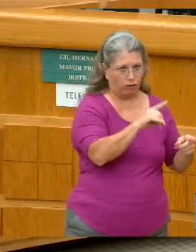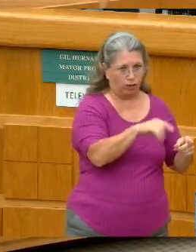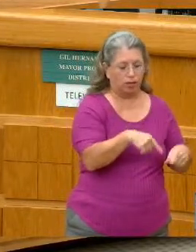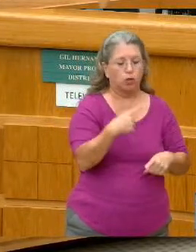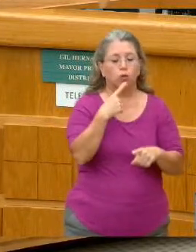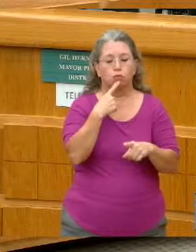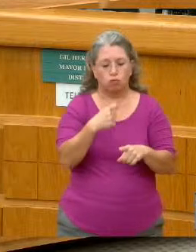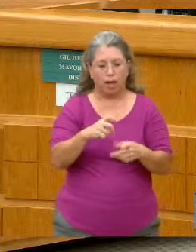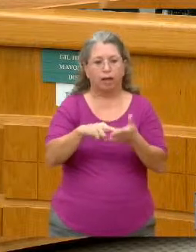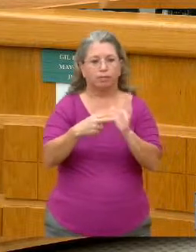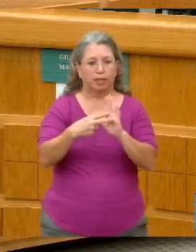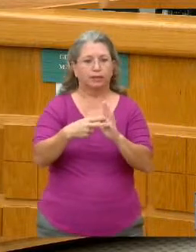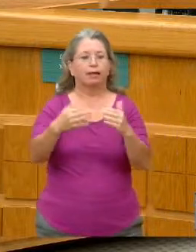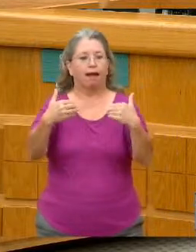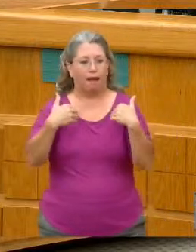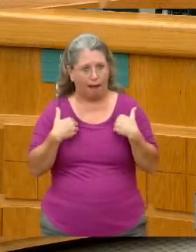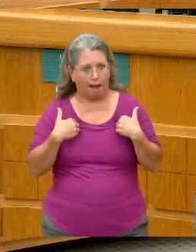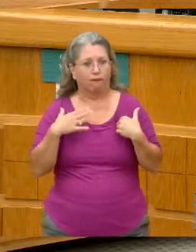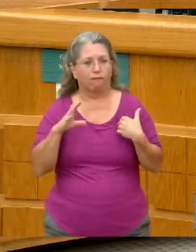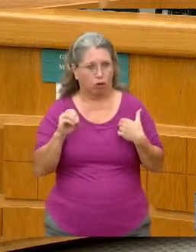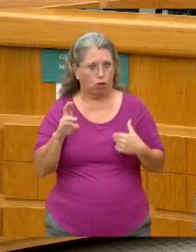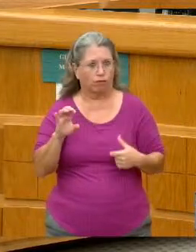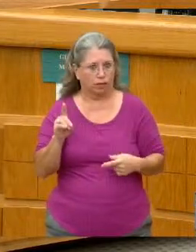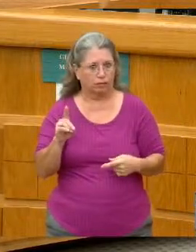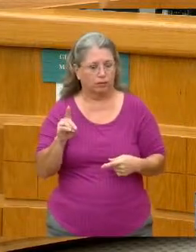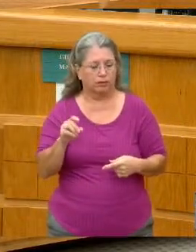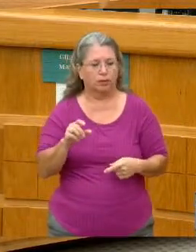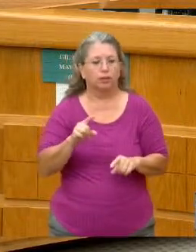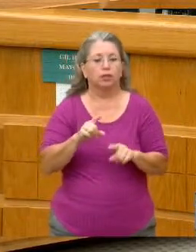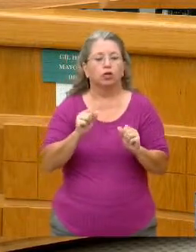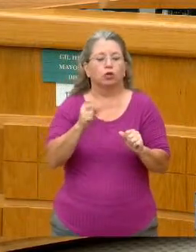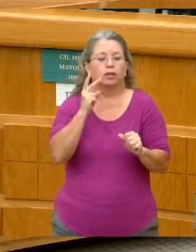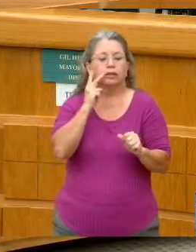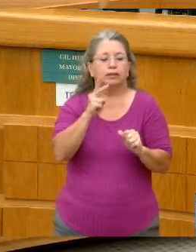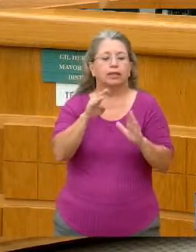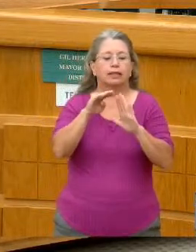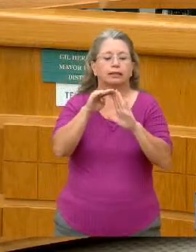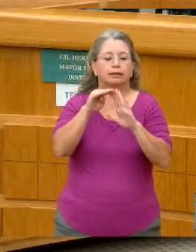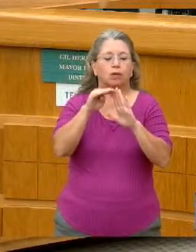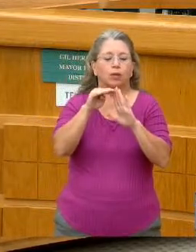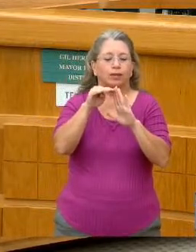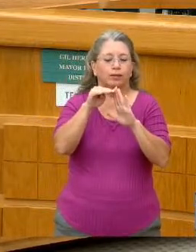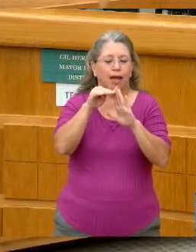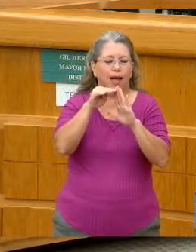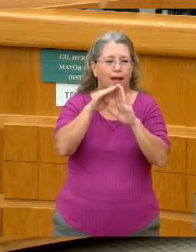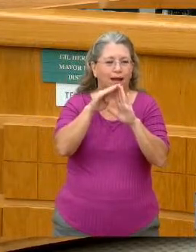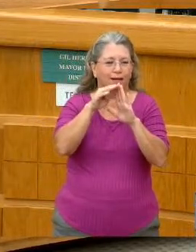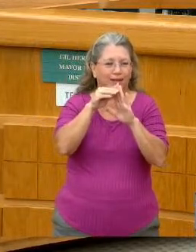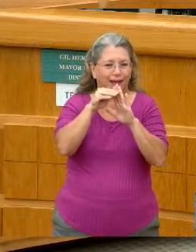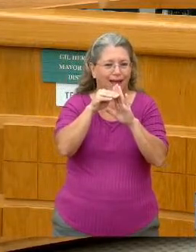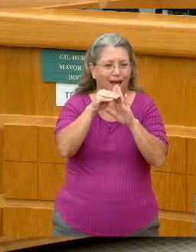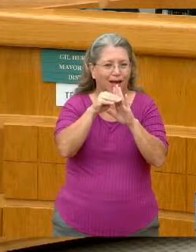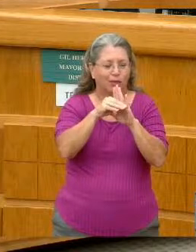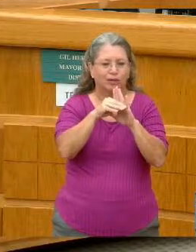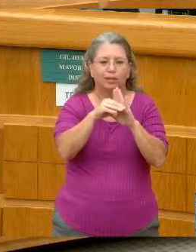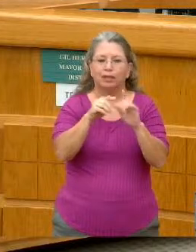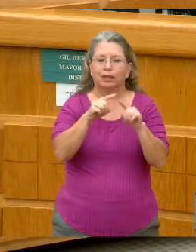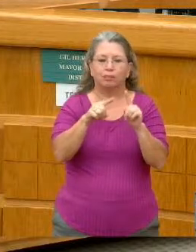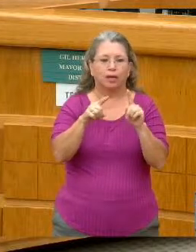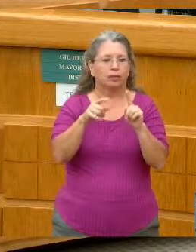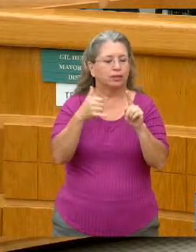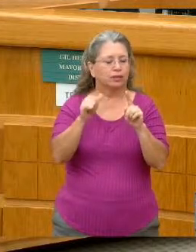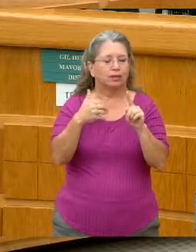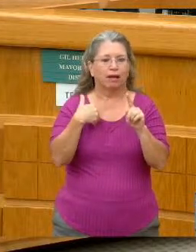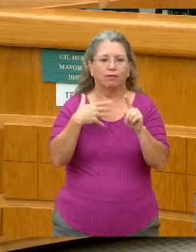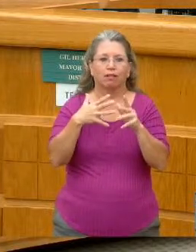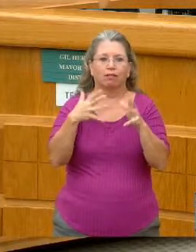there is this nice downward trend that we're seeing, but there's a long ways to go until we get to where we were at Memorial